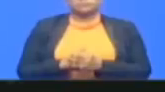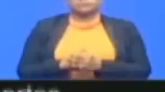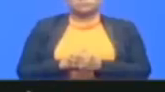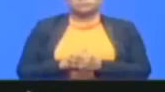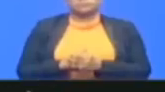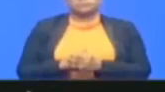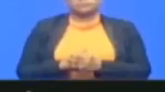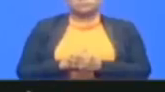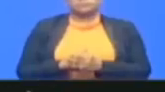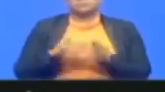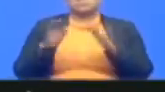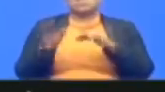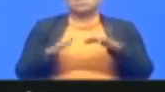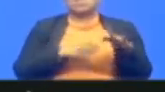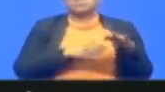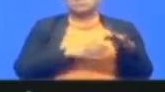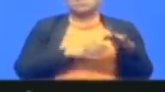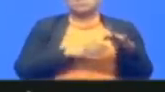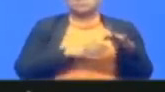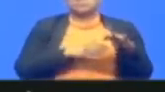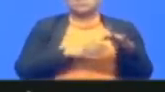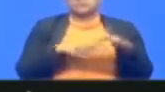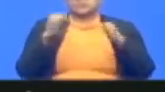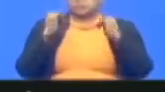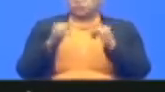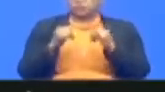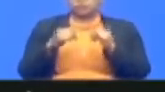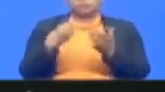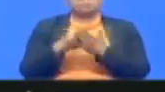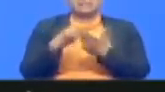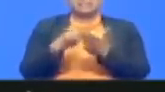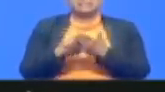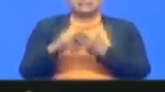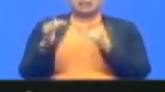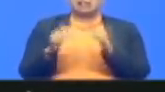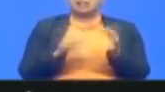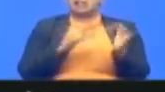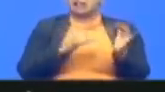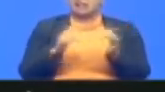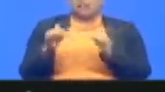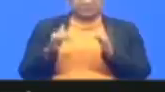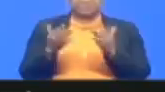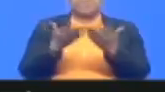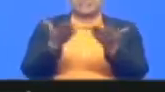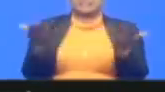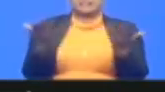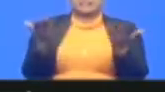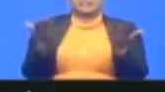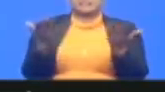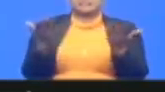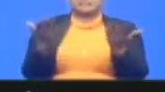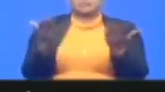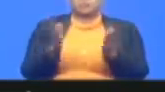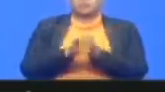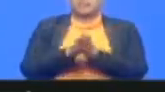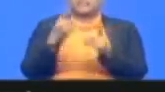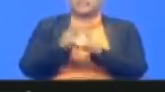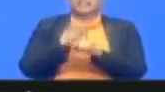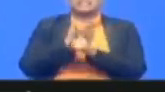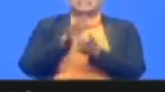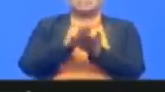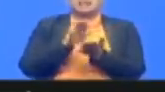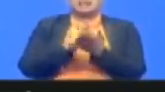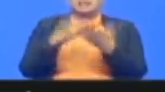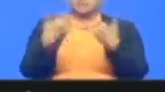And away from the budget, let's move on to matters currency. Now, the new currency banknotes have started trickling into circulation a bit more, with various banks having